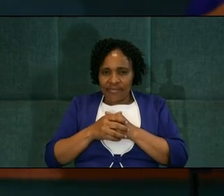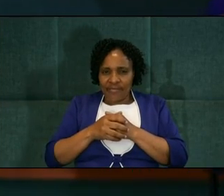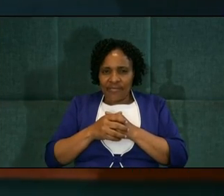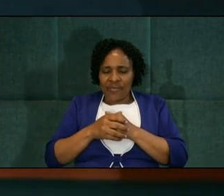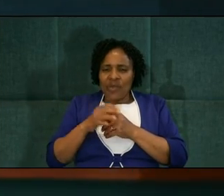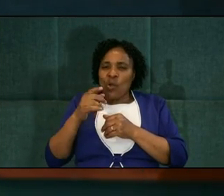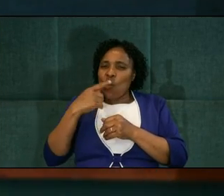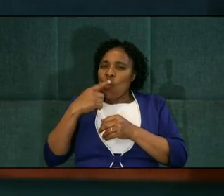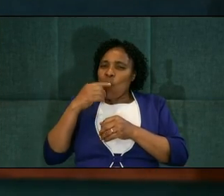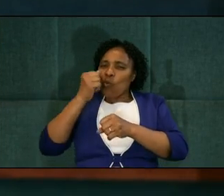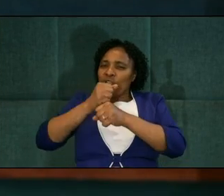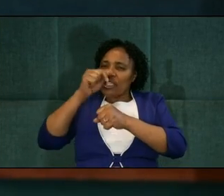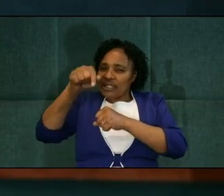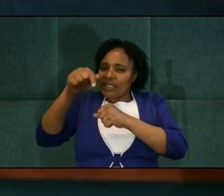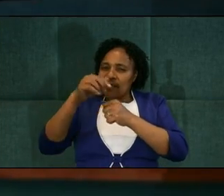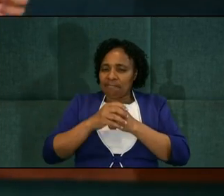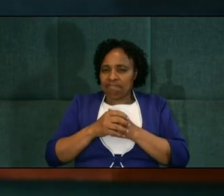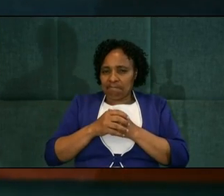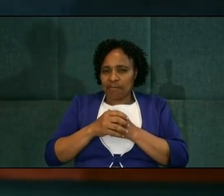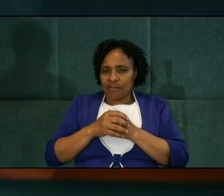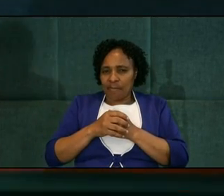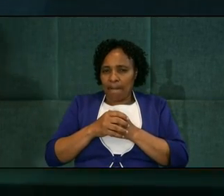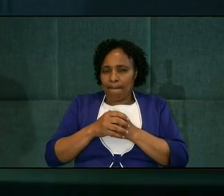So who needs this intel?